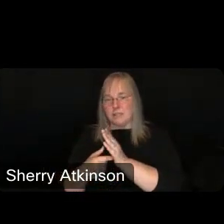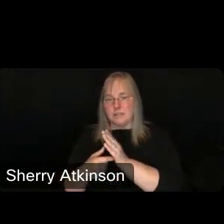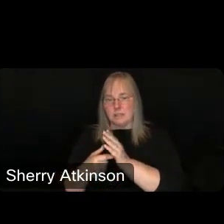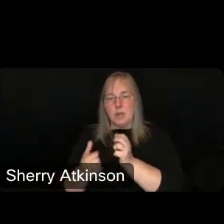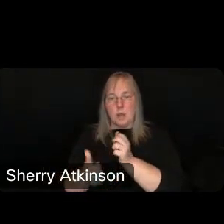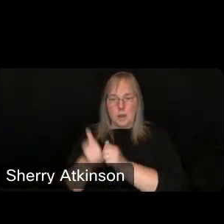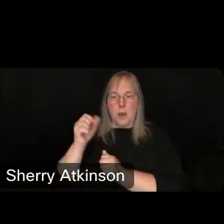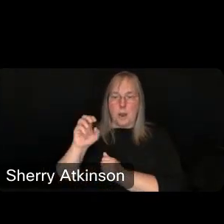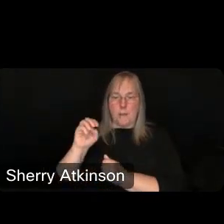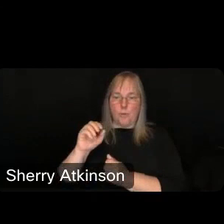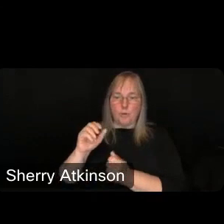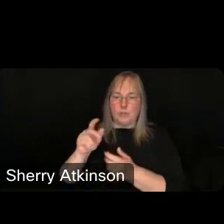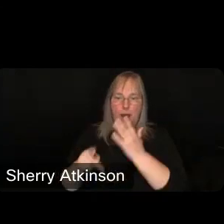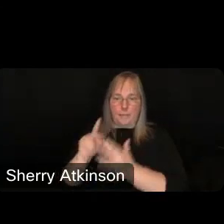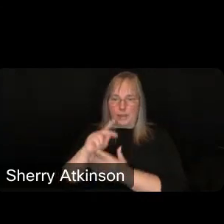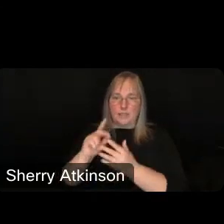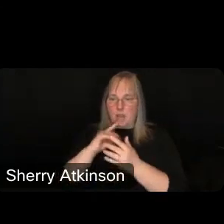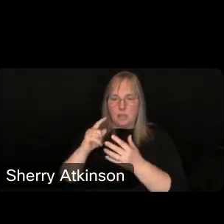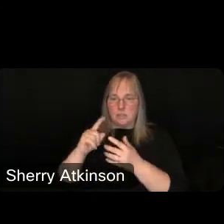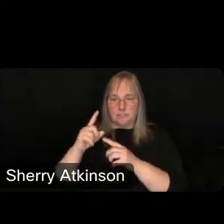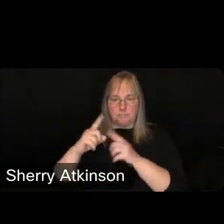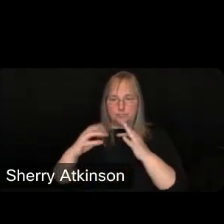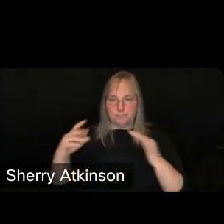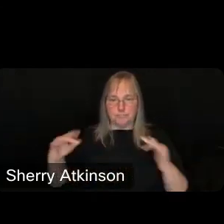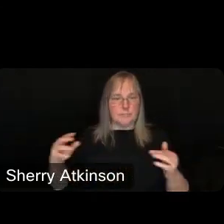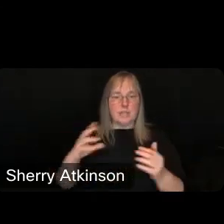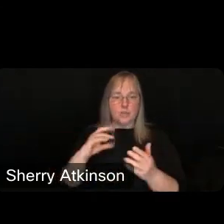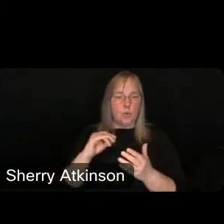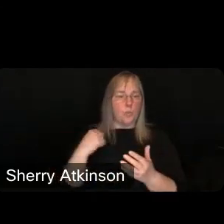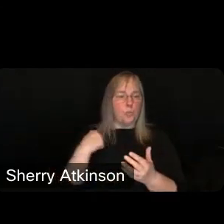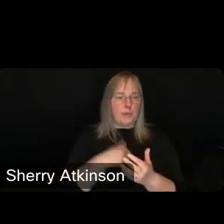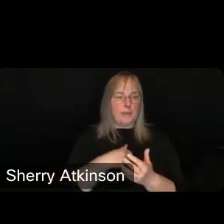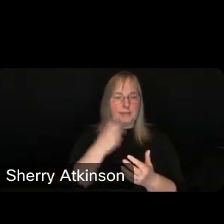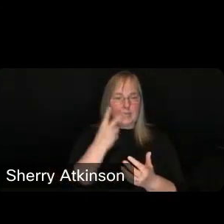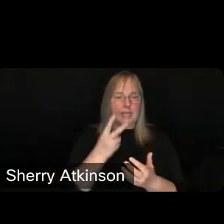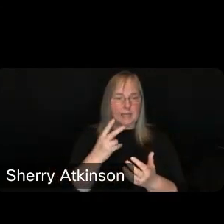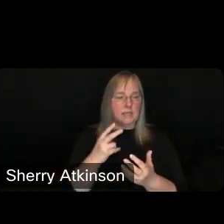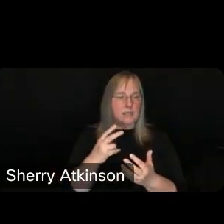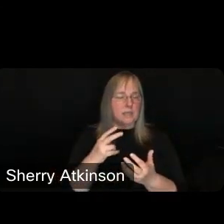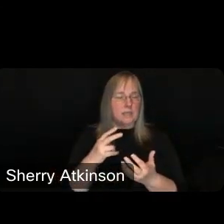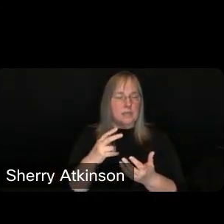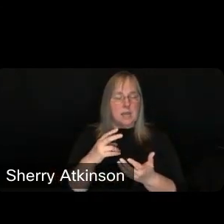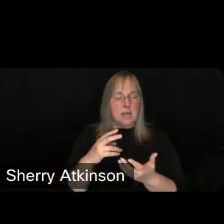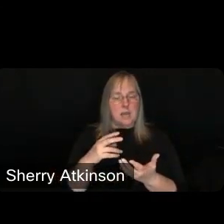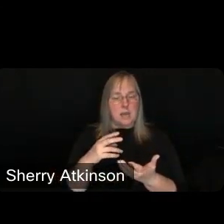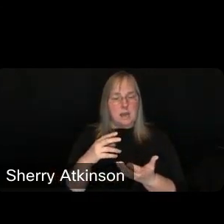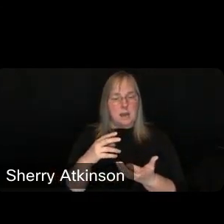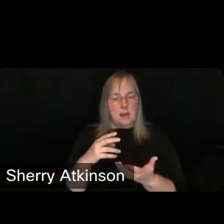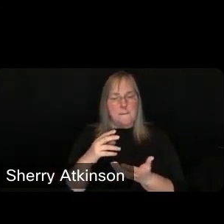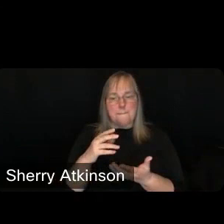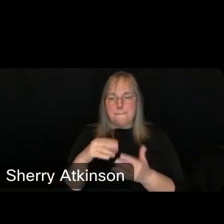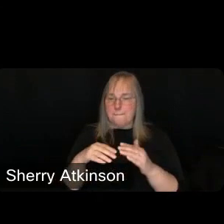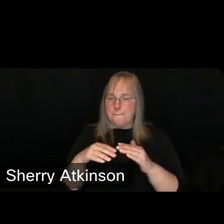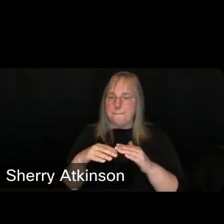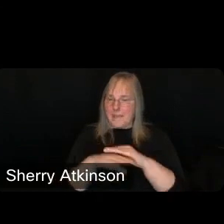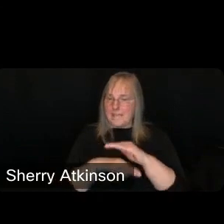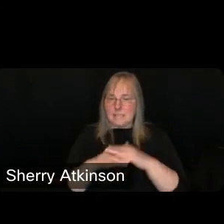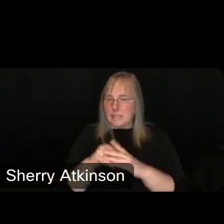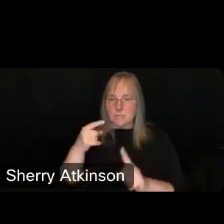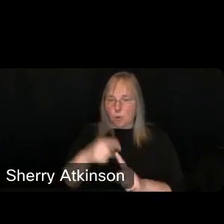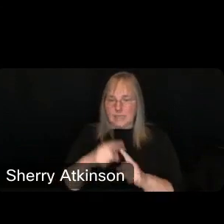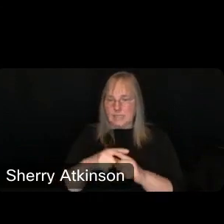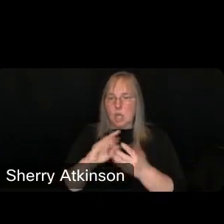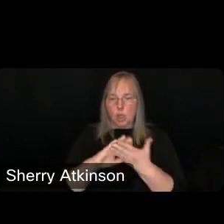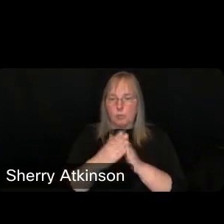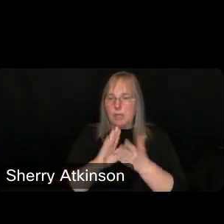seen a portfolio change that's basically saying the community have becoming more diversified. And in